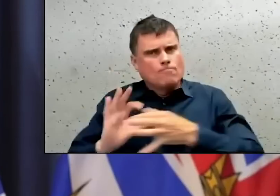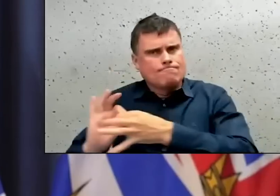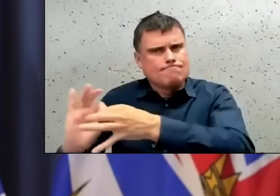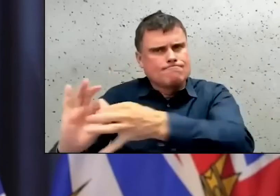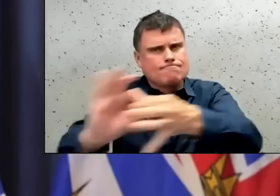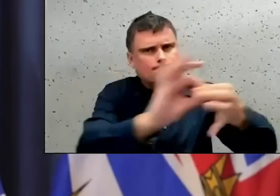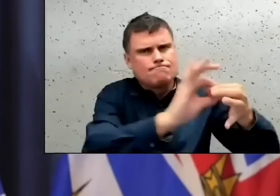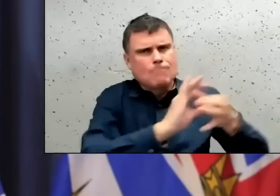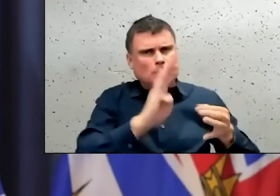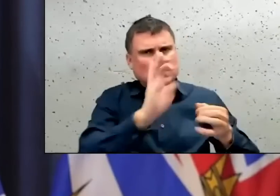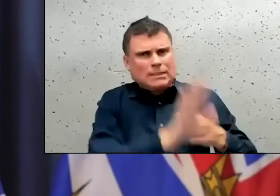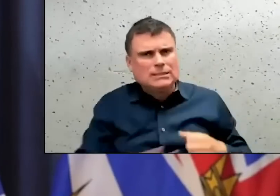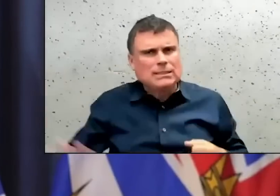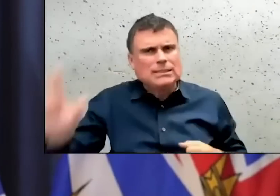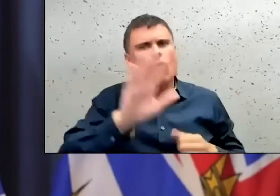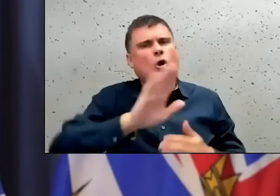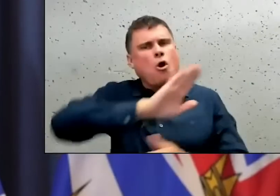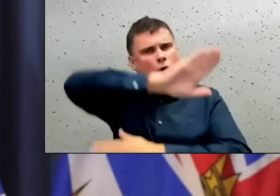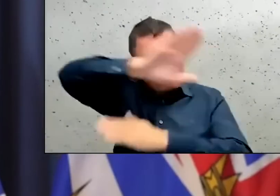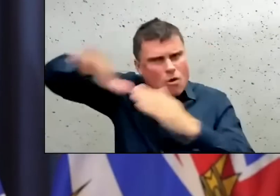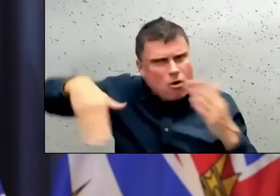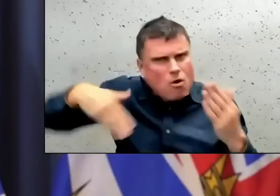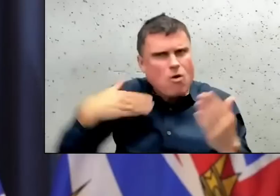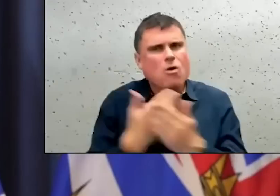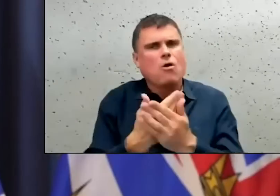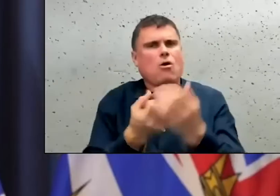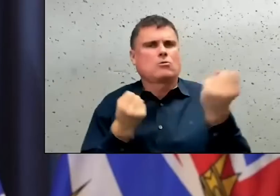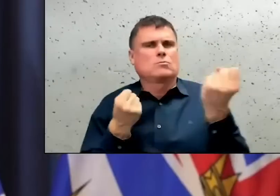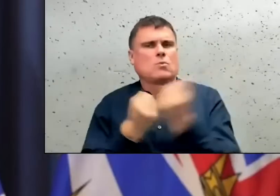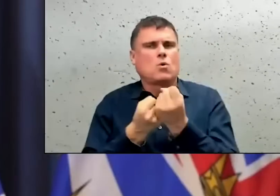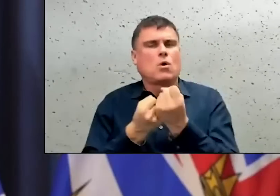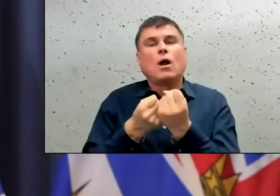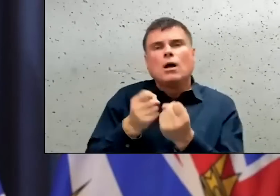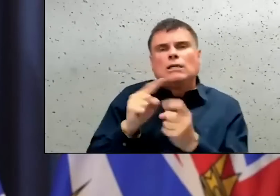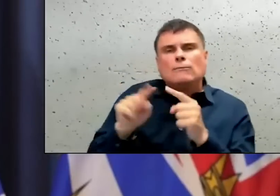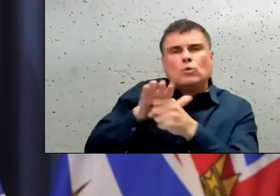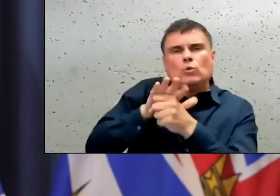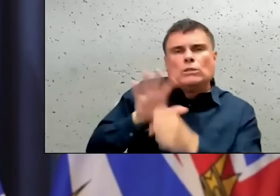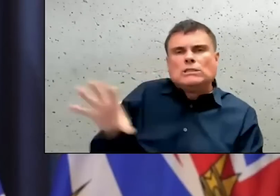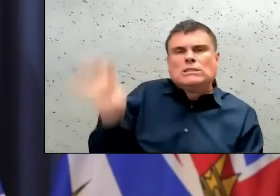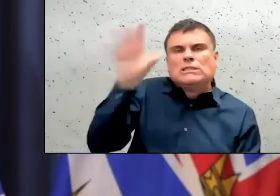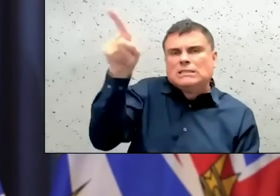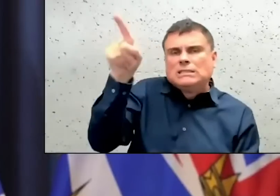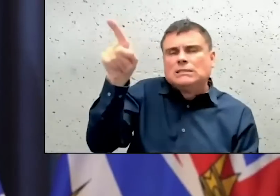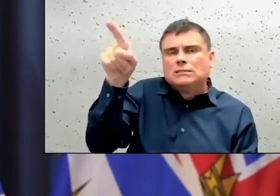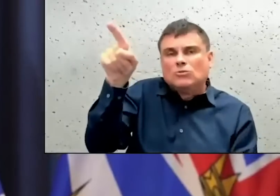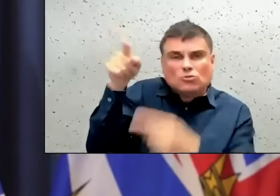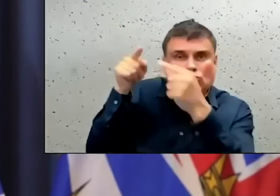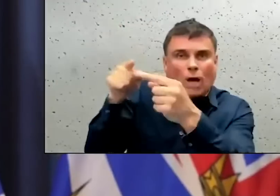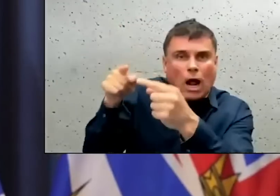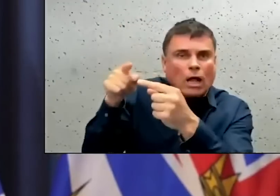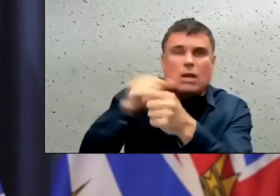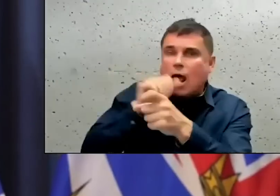with COVID-19 transmission right now, all in for everybody. And I ask everybody to do everything